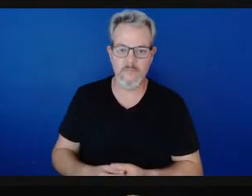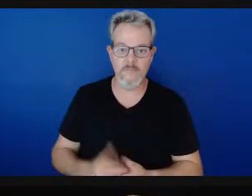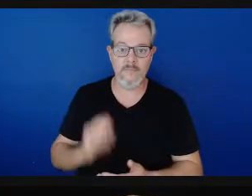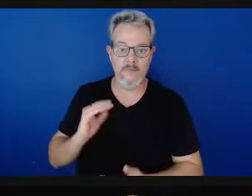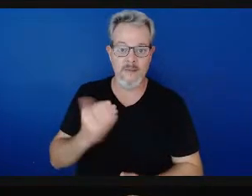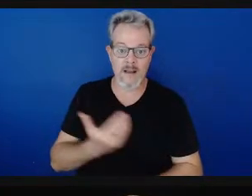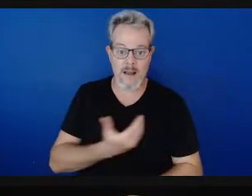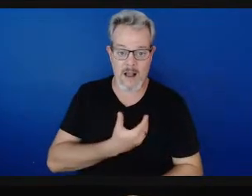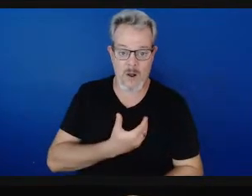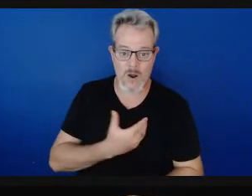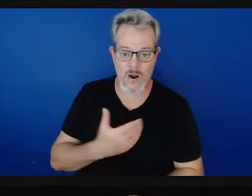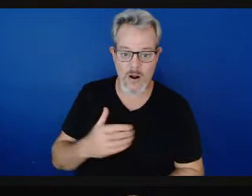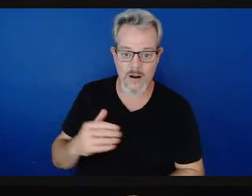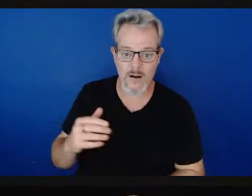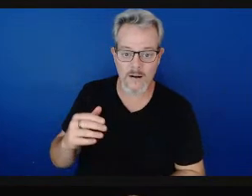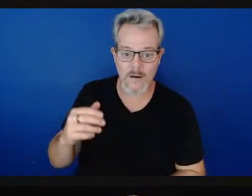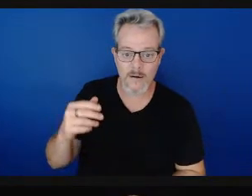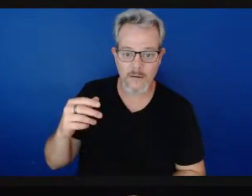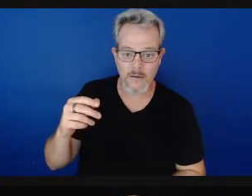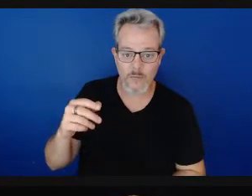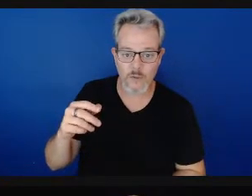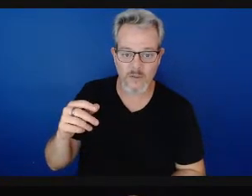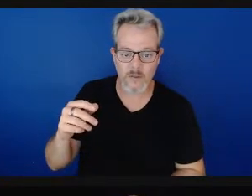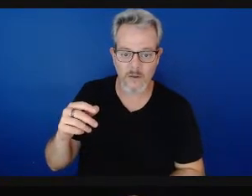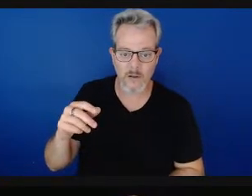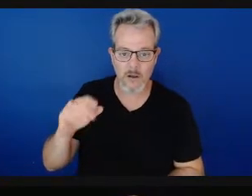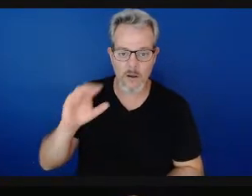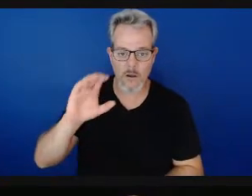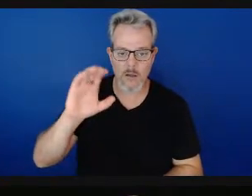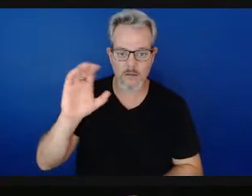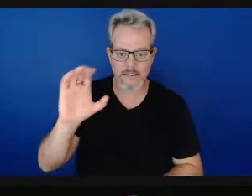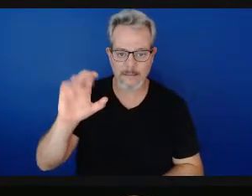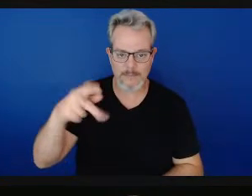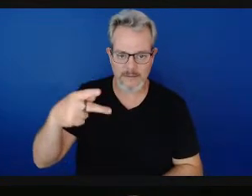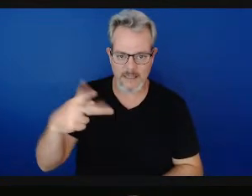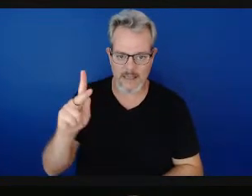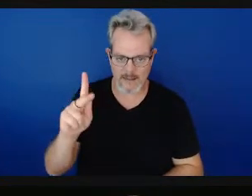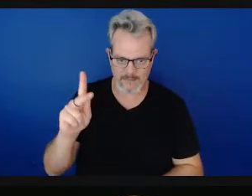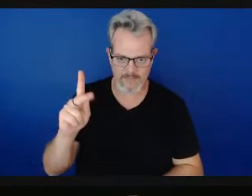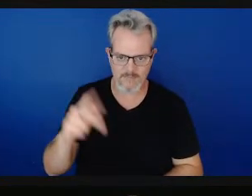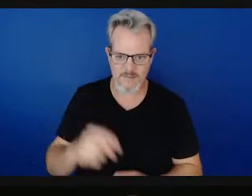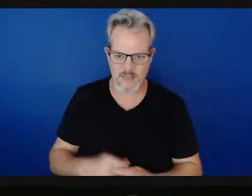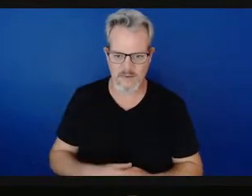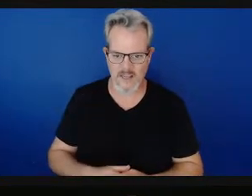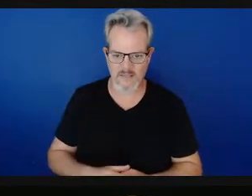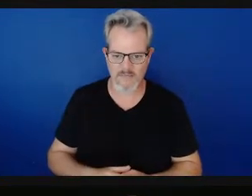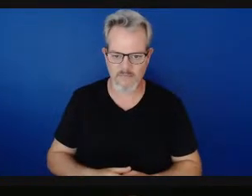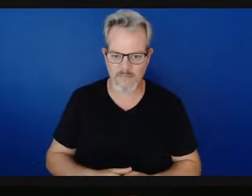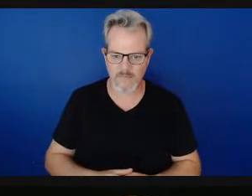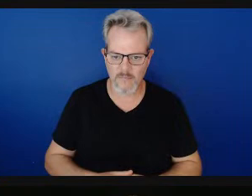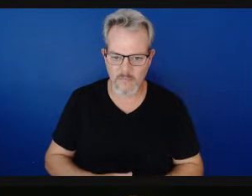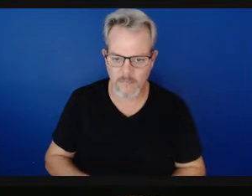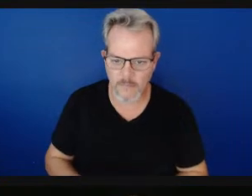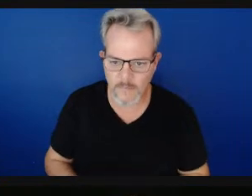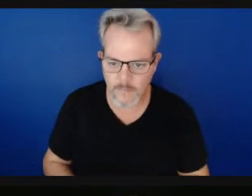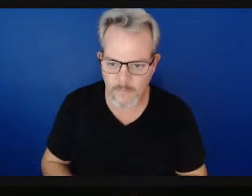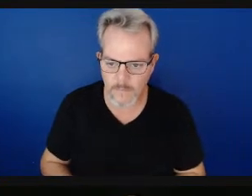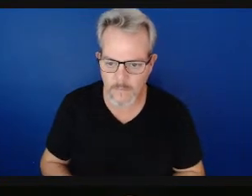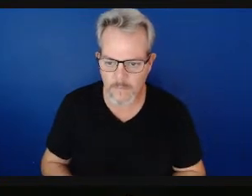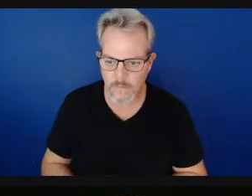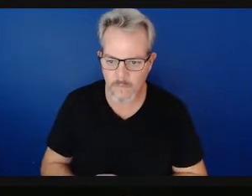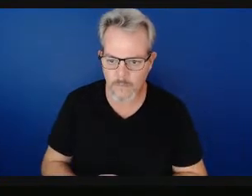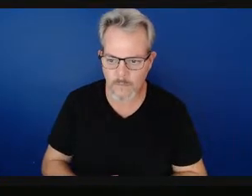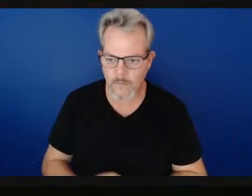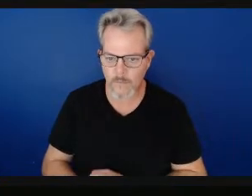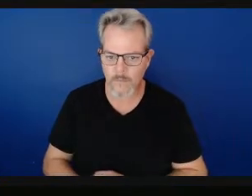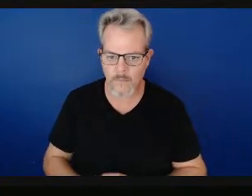Station, which is also in the Southwest Rift. It has not spiked nearly as high. You can see we're still under 1 ppm at that station, so it can be